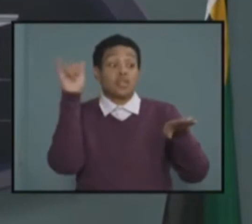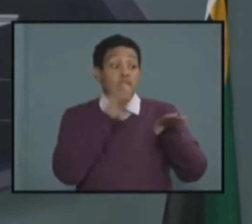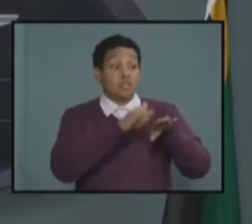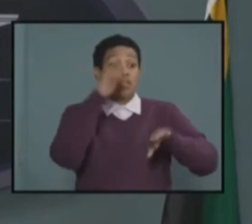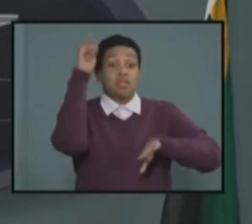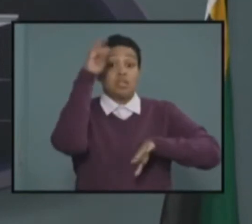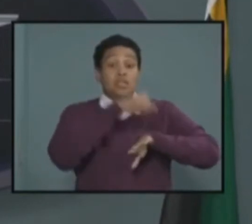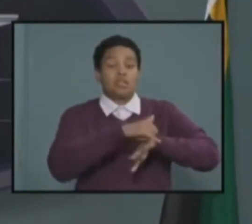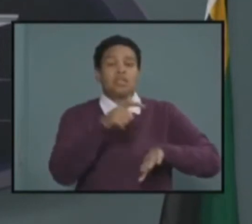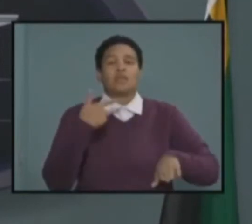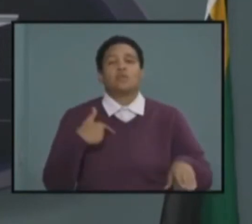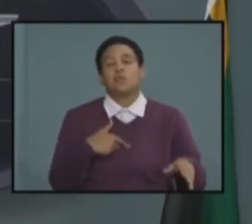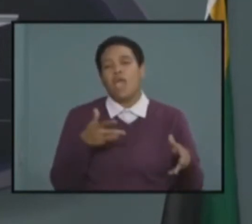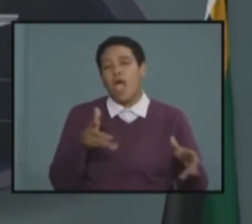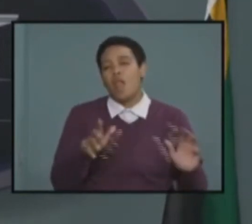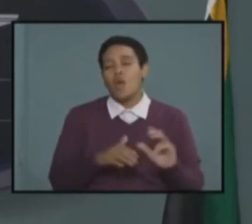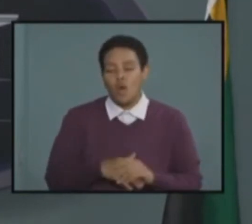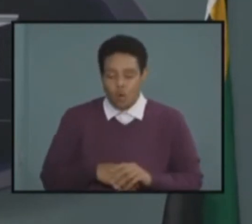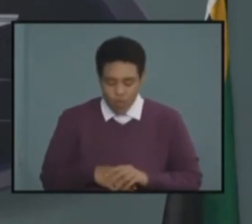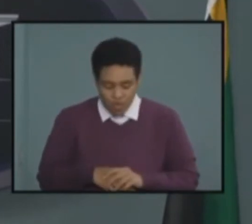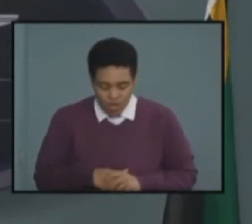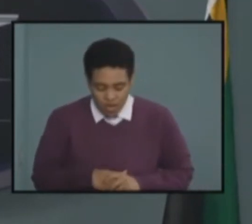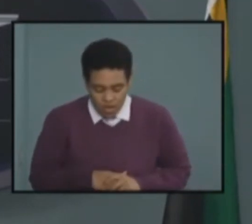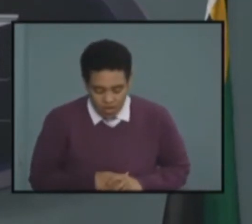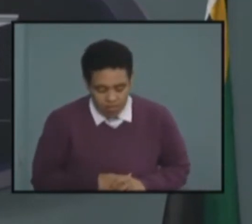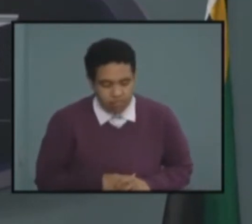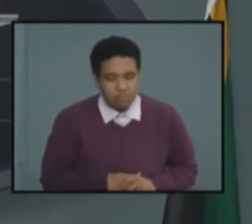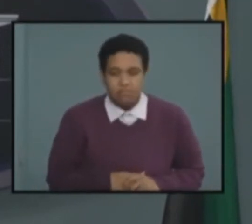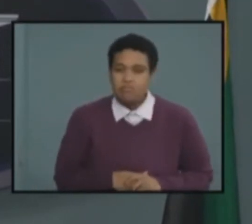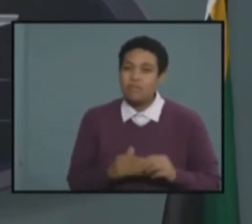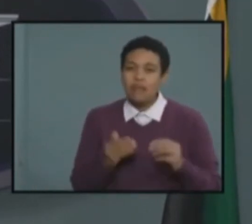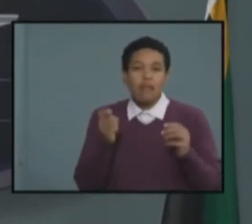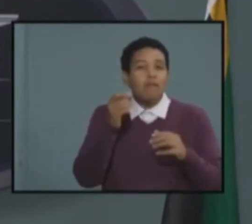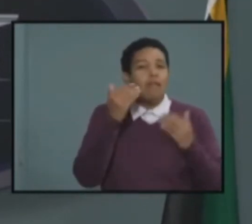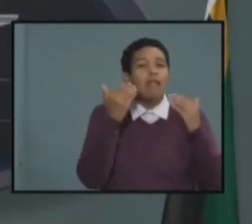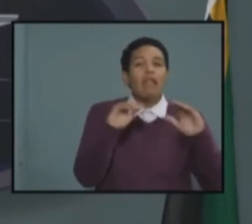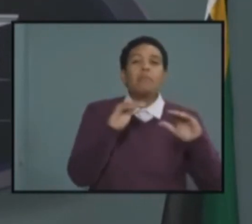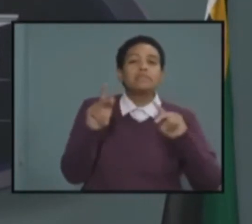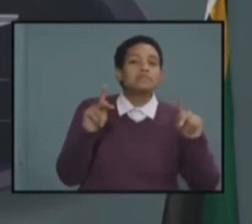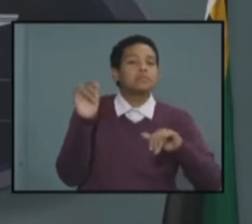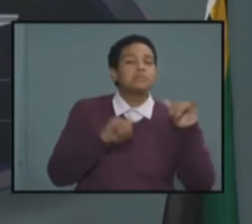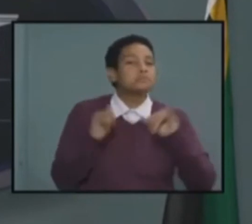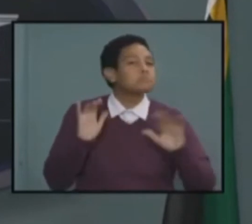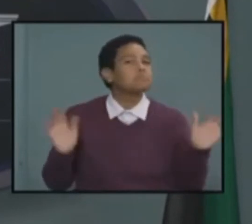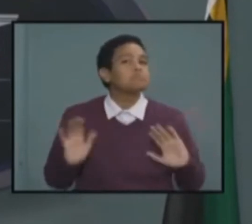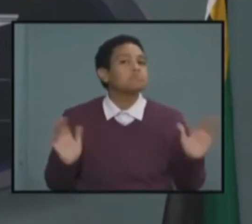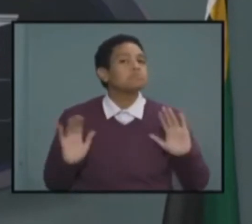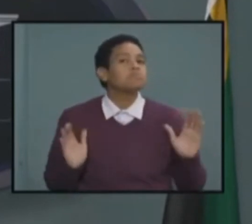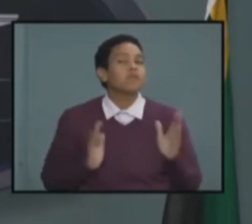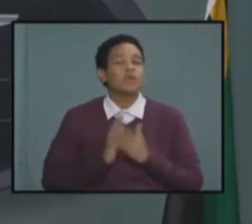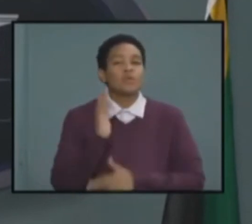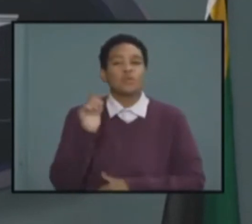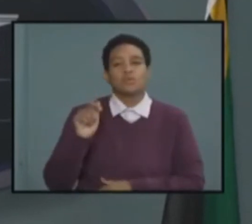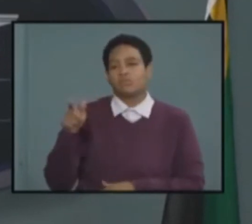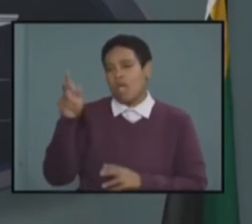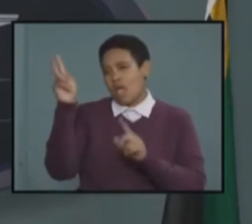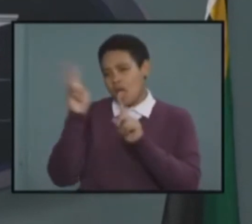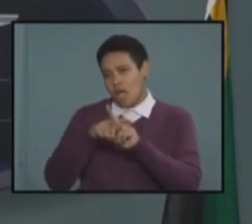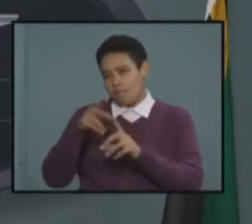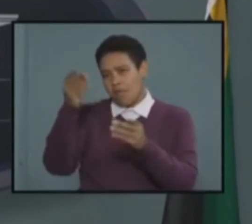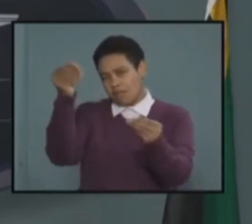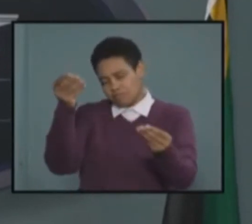allowed limited re-entry via a discretionary application